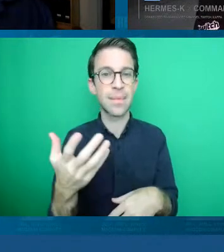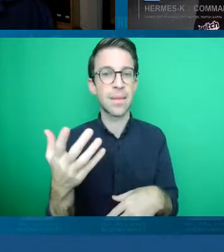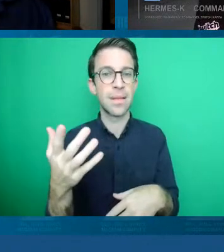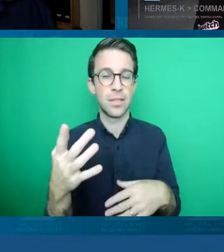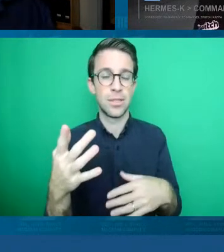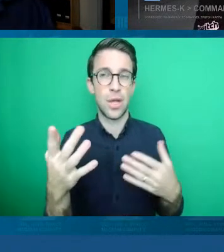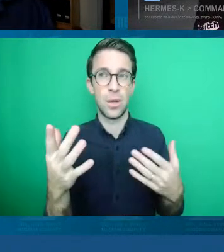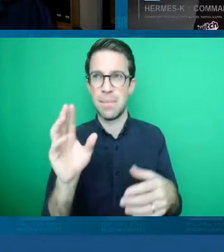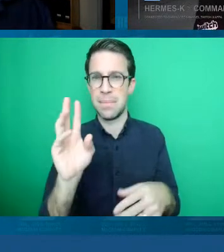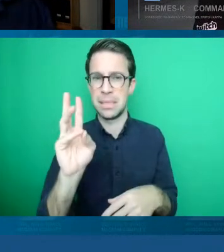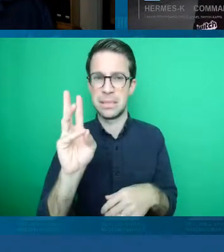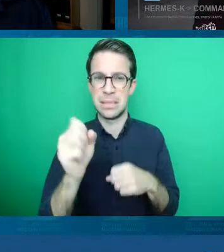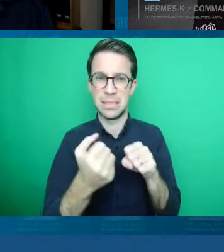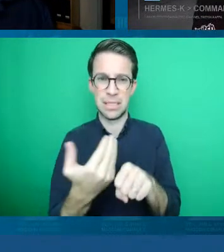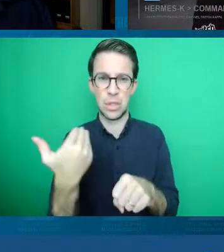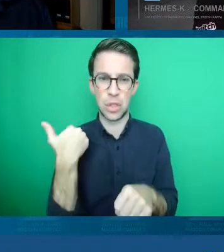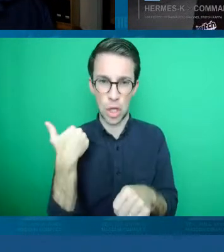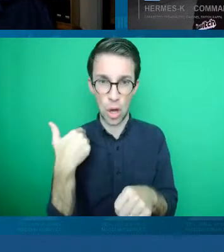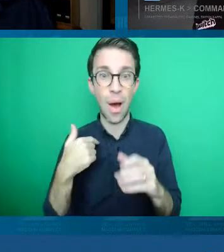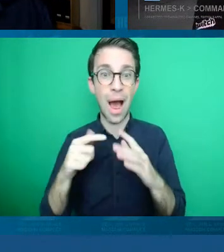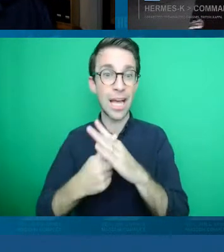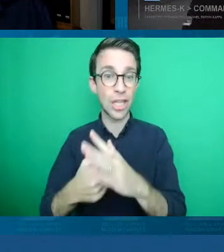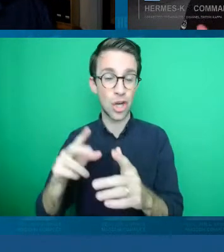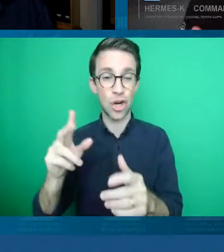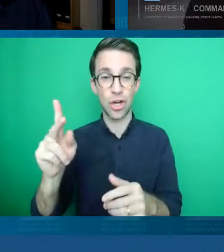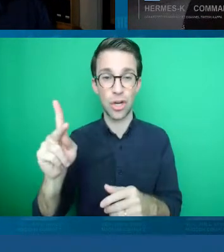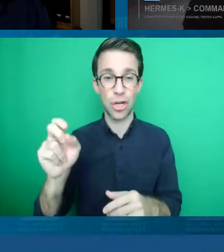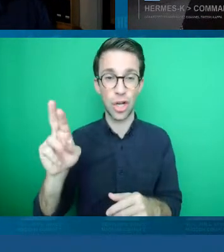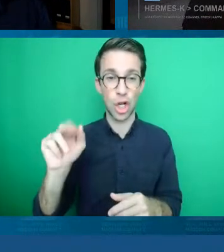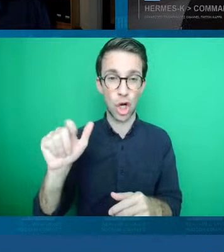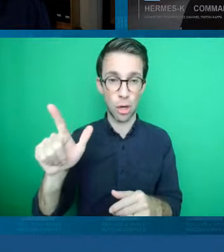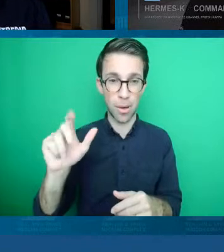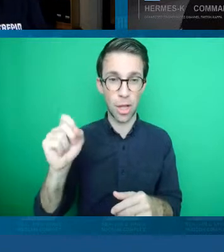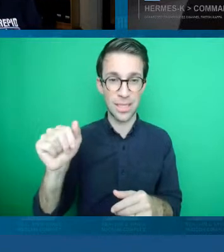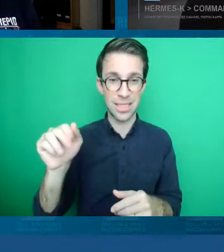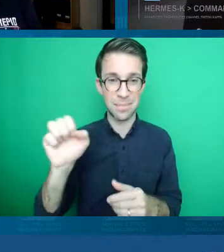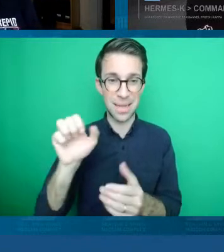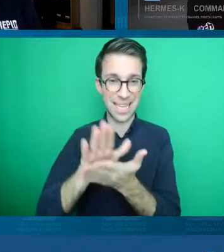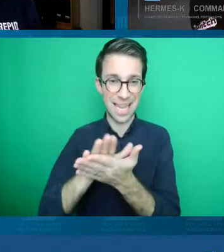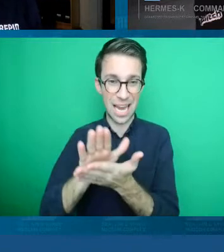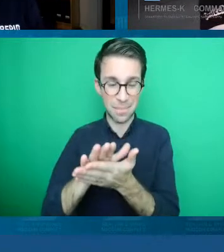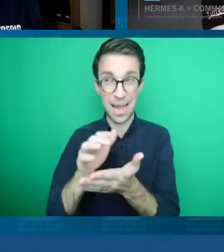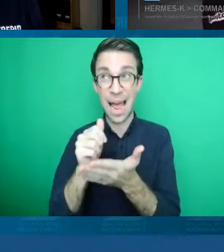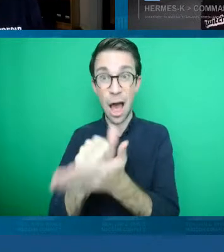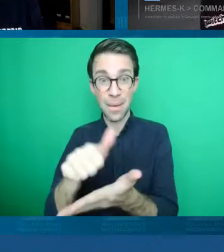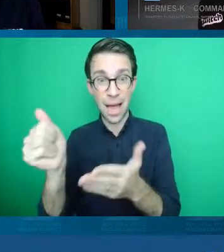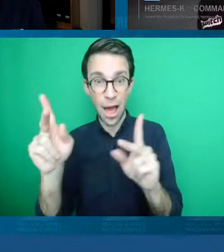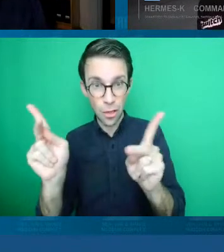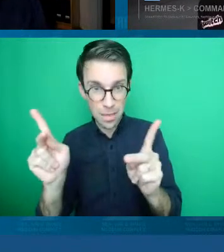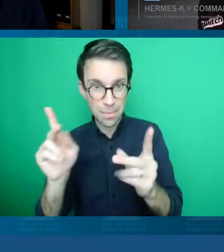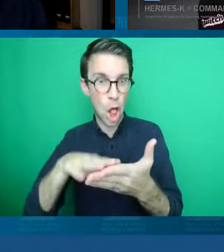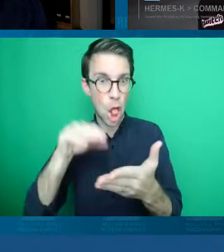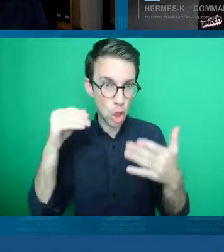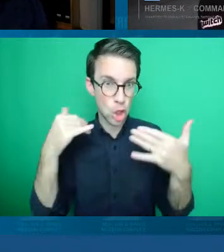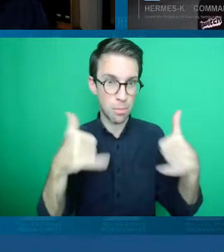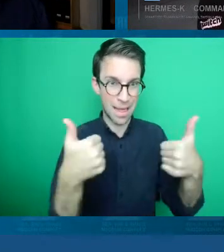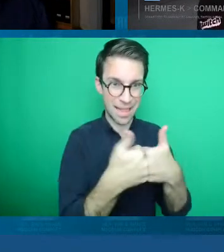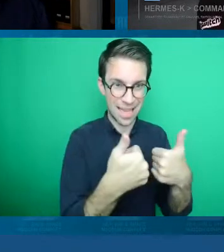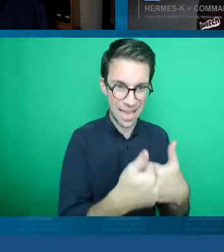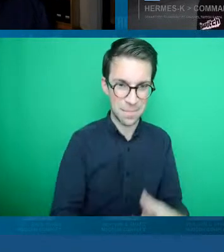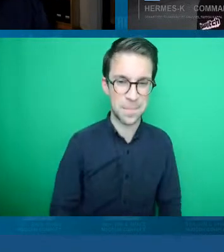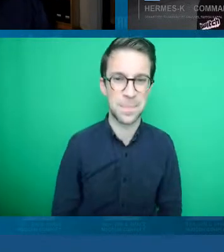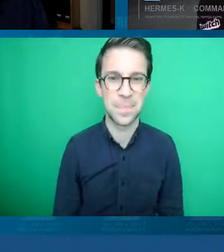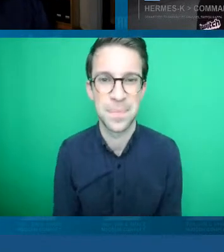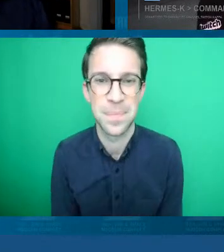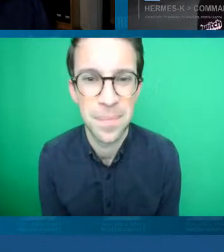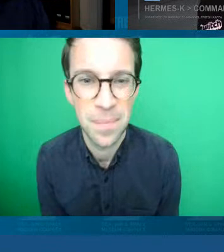it, like 6 years ago now, start the Kerbal Space Academy, helping other people learn to play the game. So That's awesome.